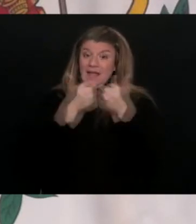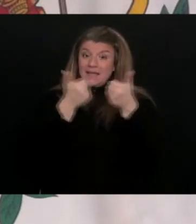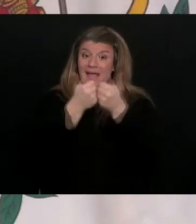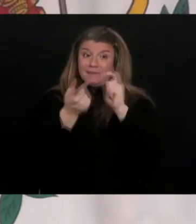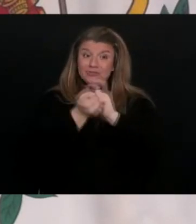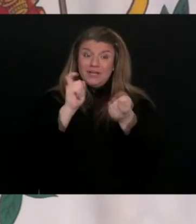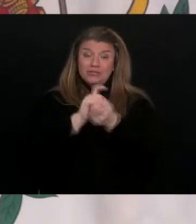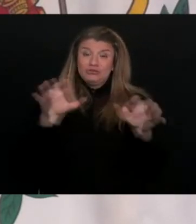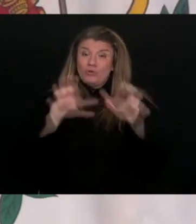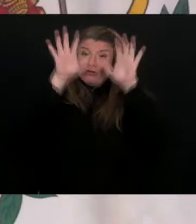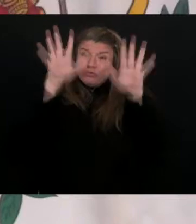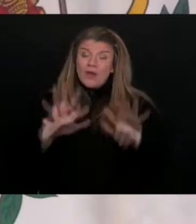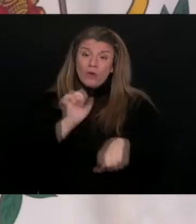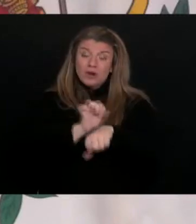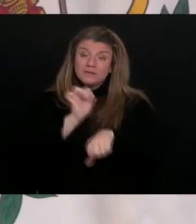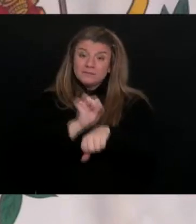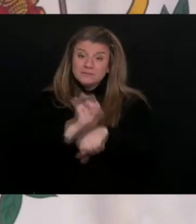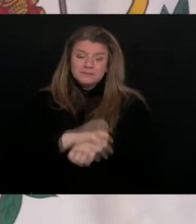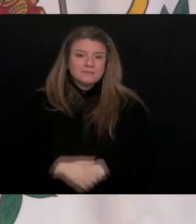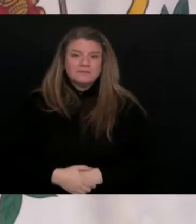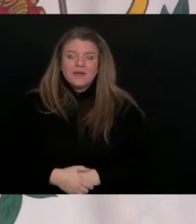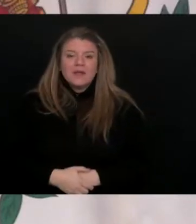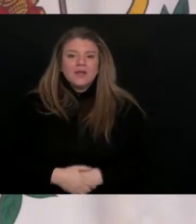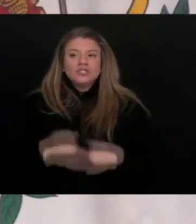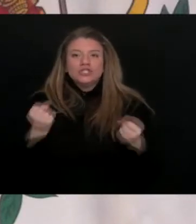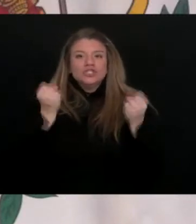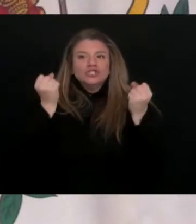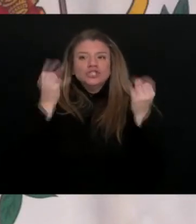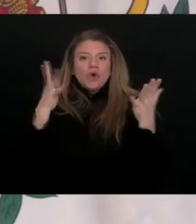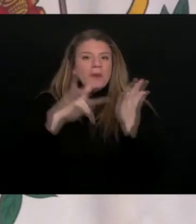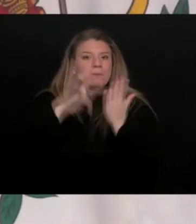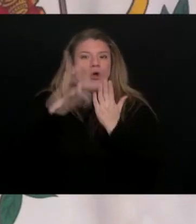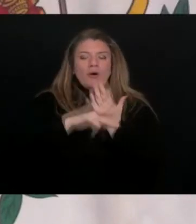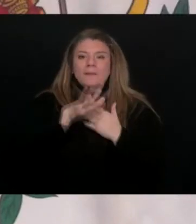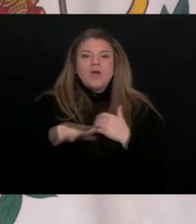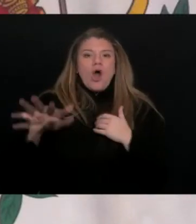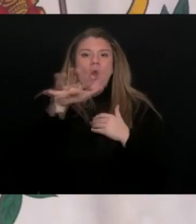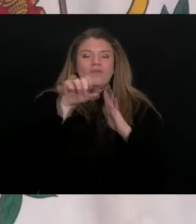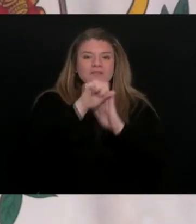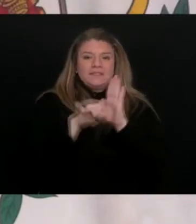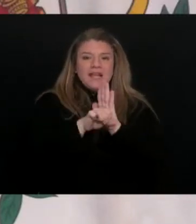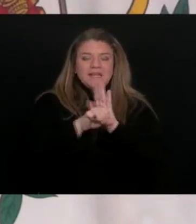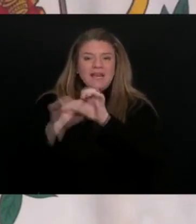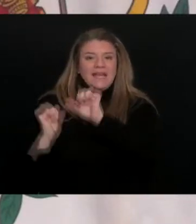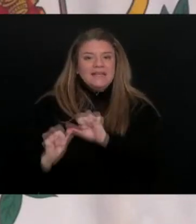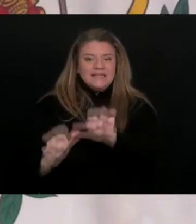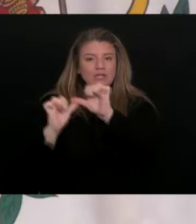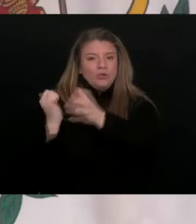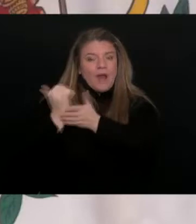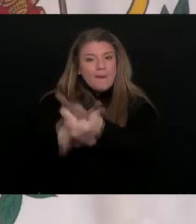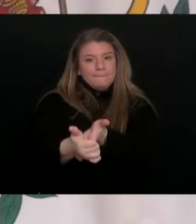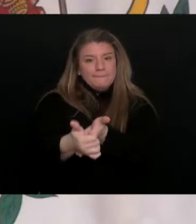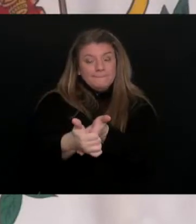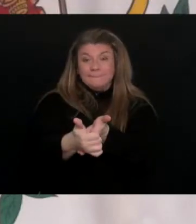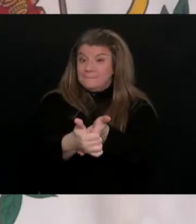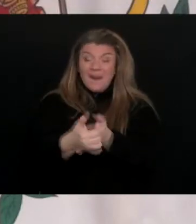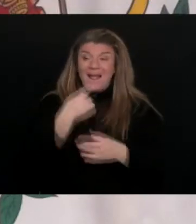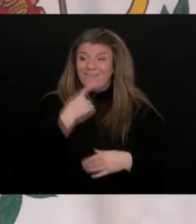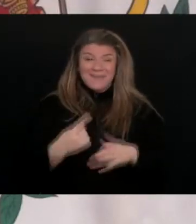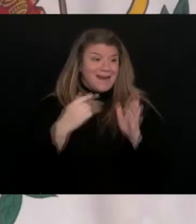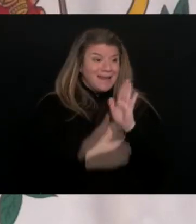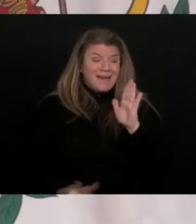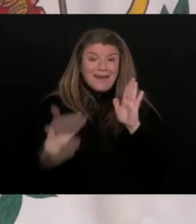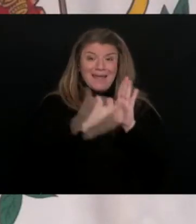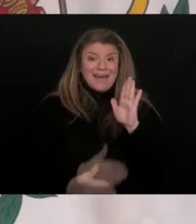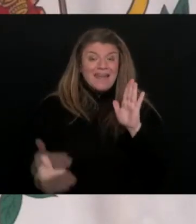great work and everything, and so many programs throughout our state that continue to help us. Like I said over and over,